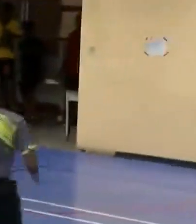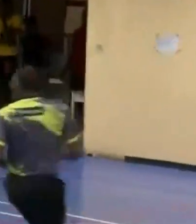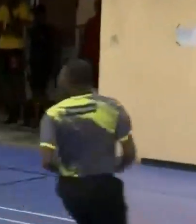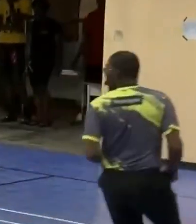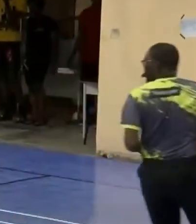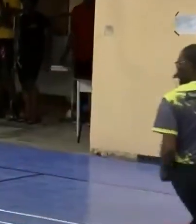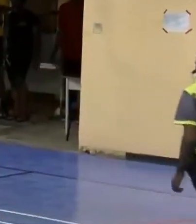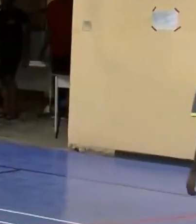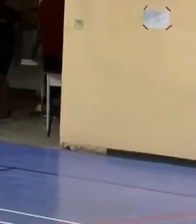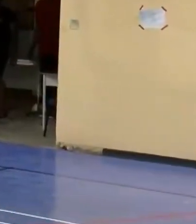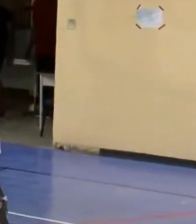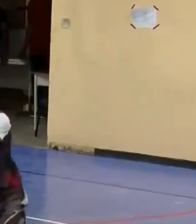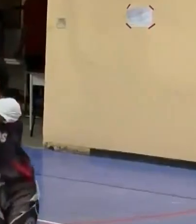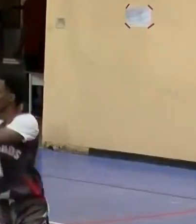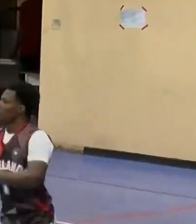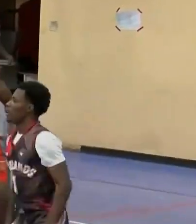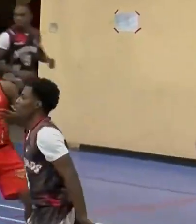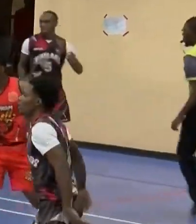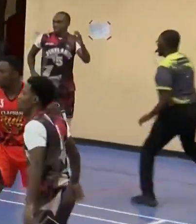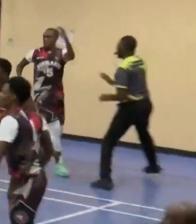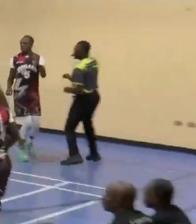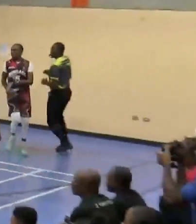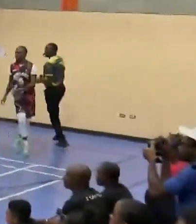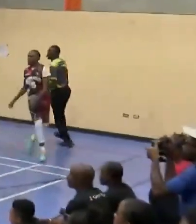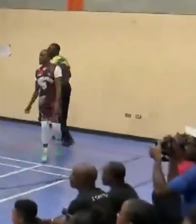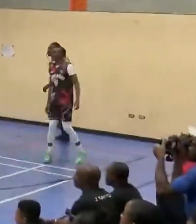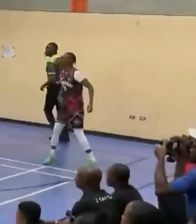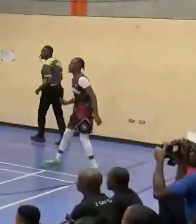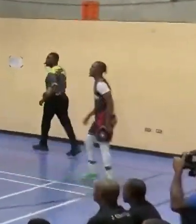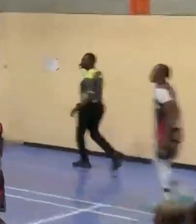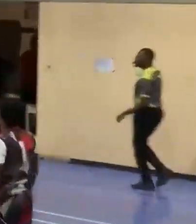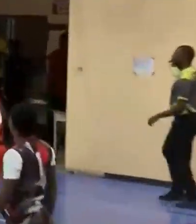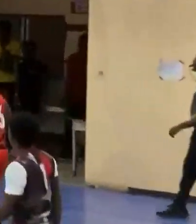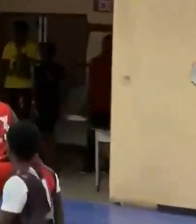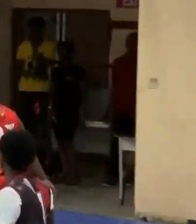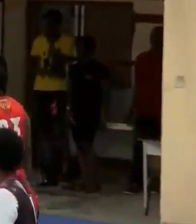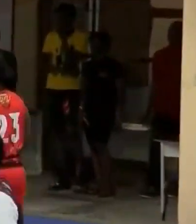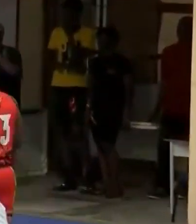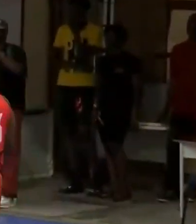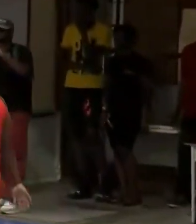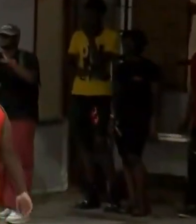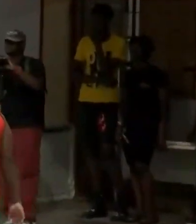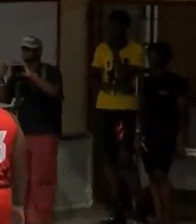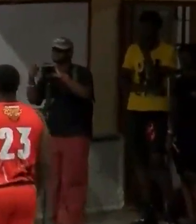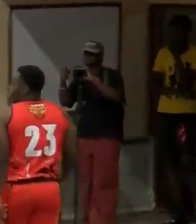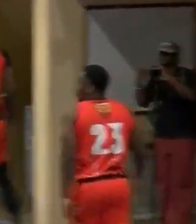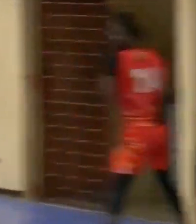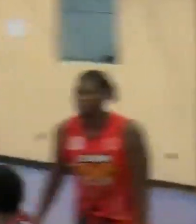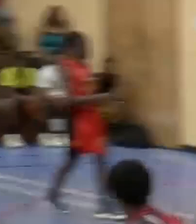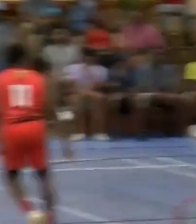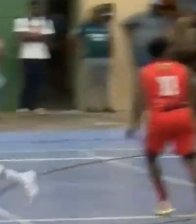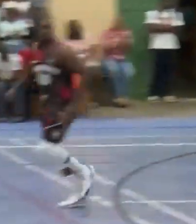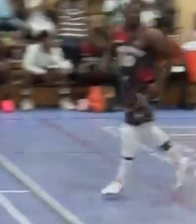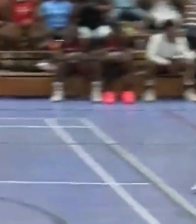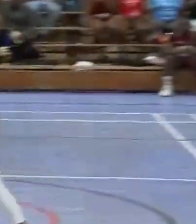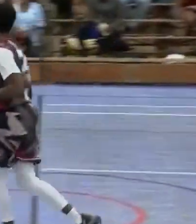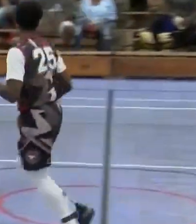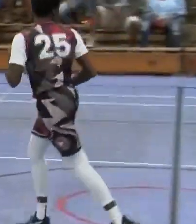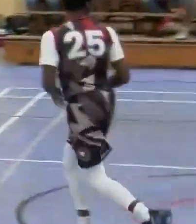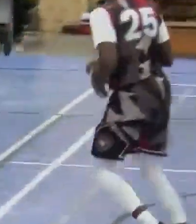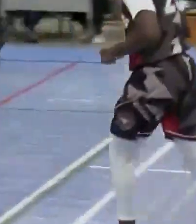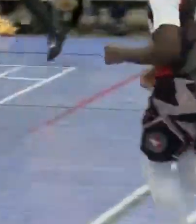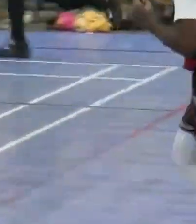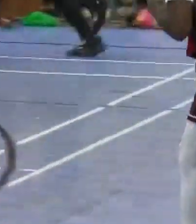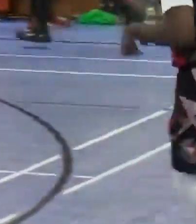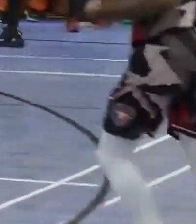Hurley also has an open look, but he still has to make the shot, one of his 3 threes, as Darren contributed 13 points from